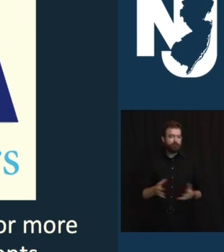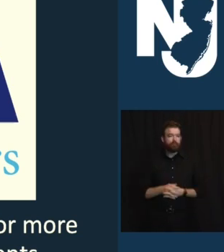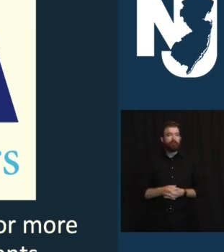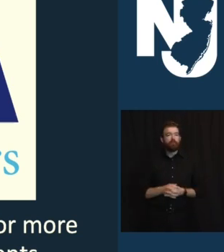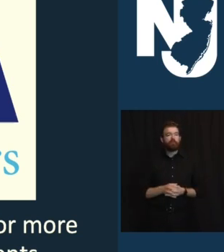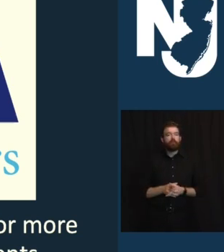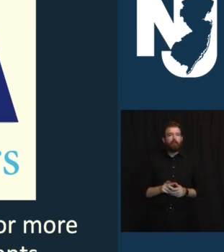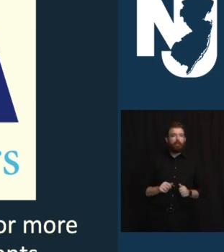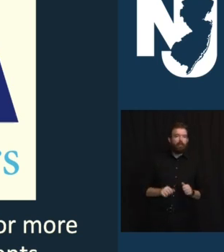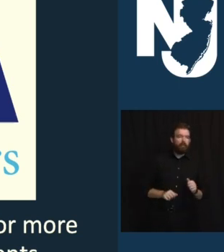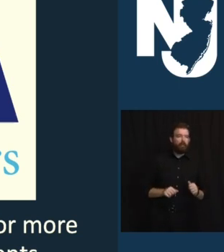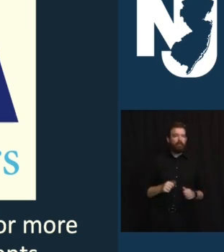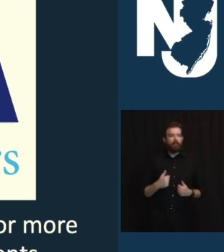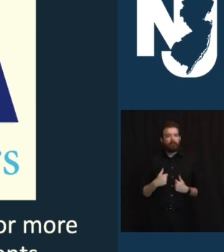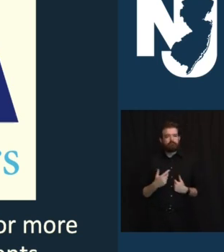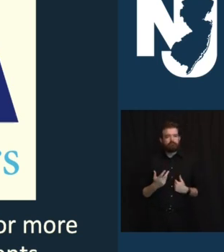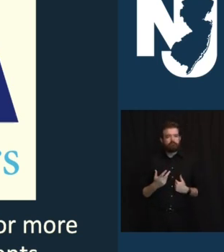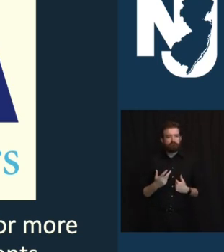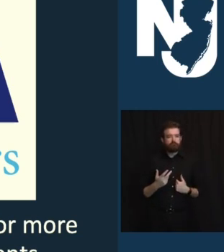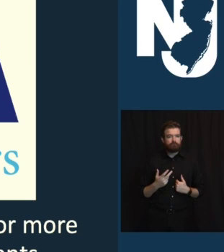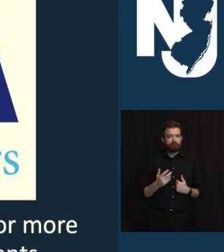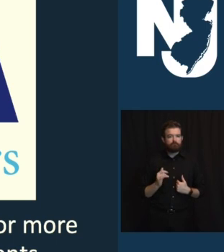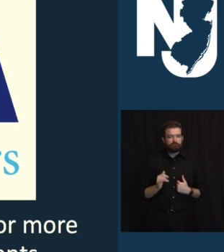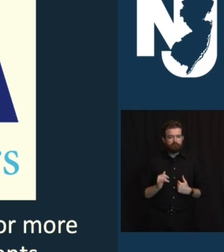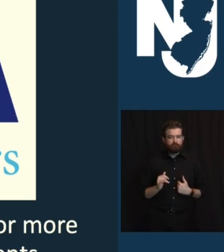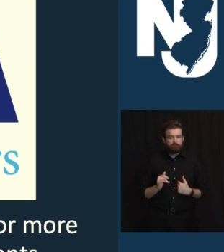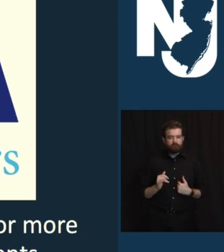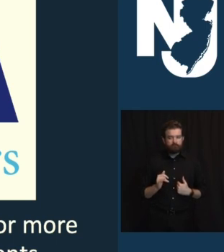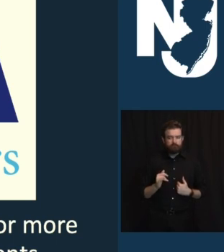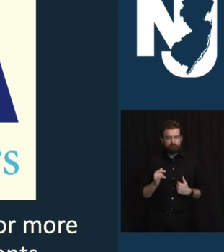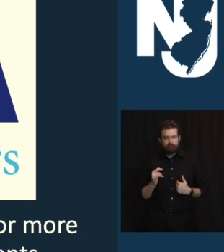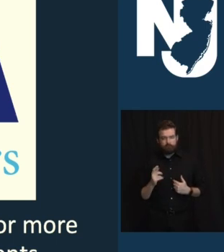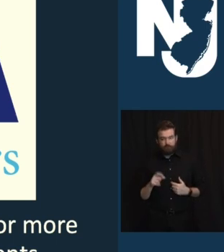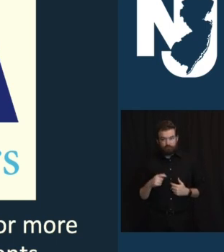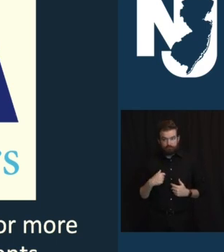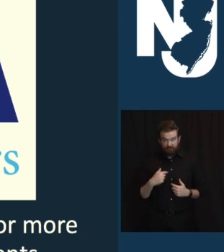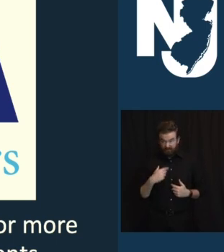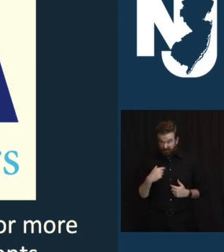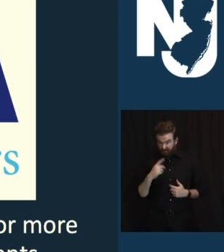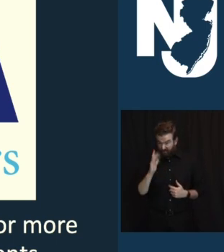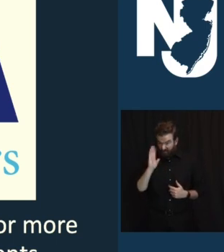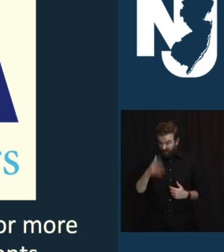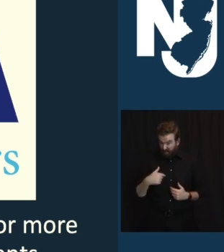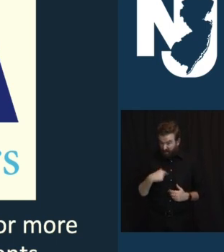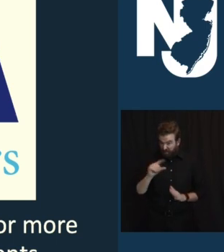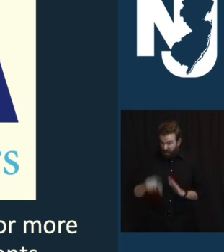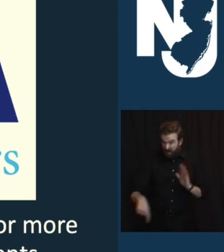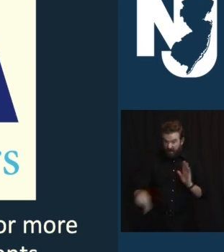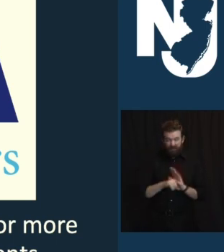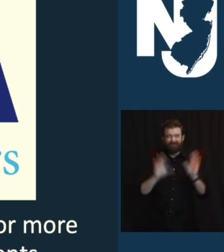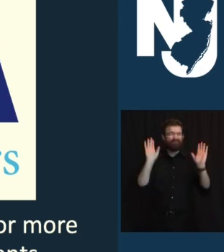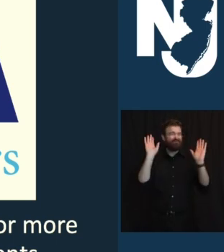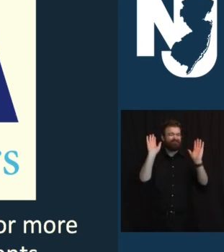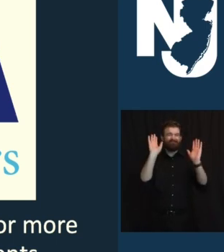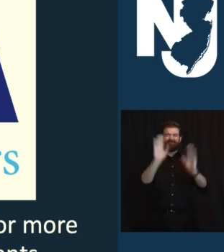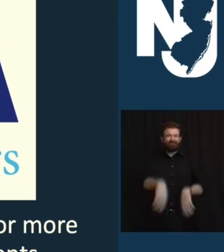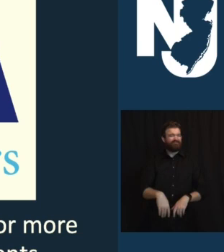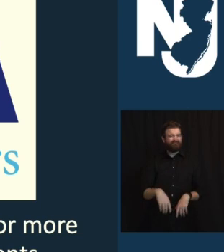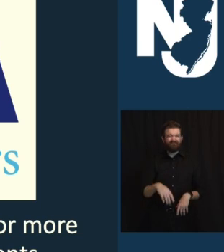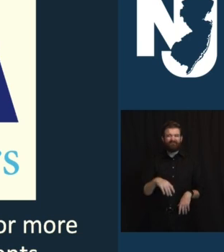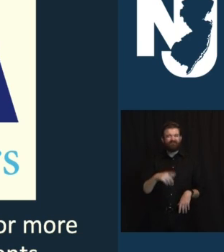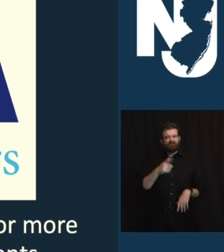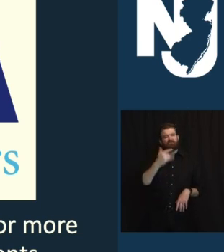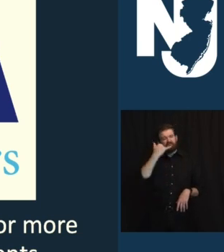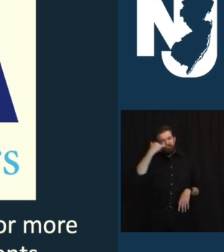yourself whether or not you meet the criteria. Pick up the phone and call, let the DCA folks tell you whether or not